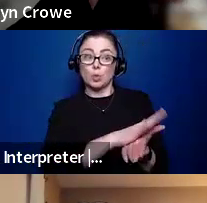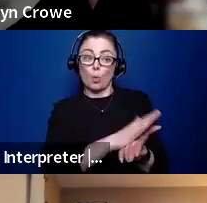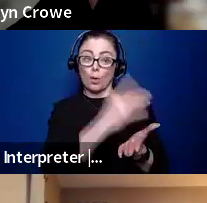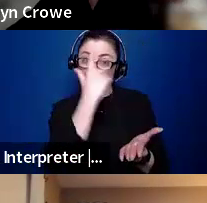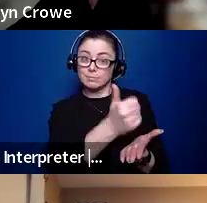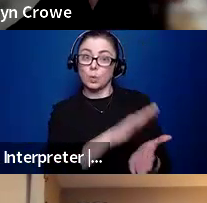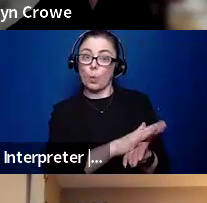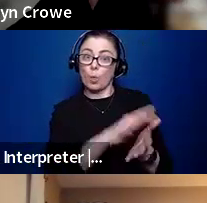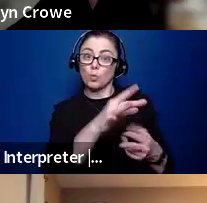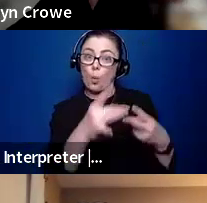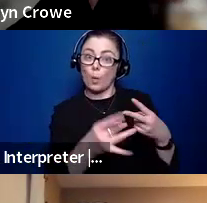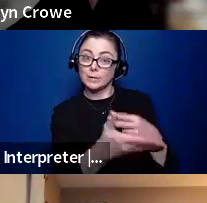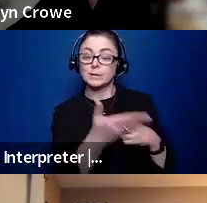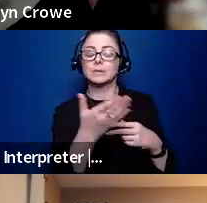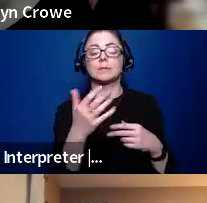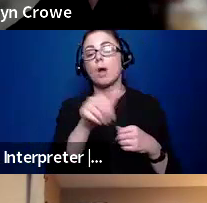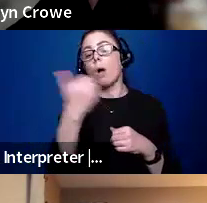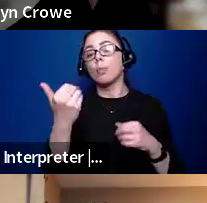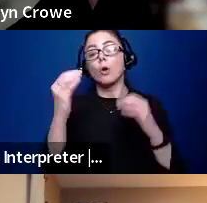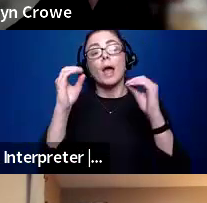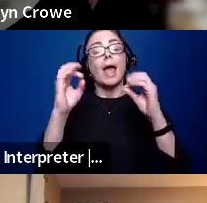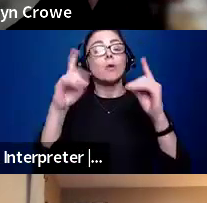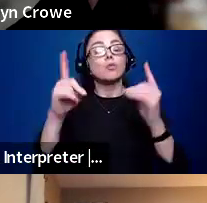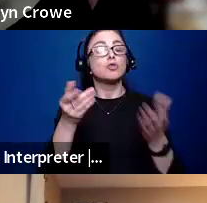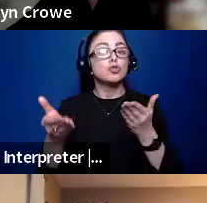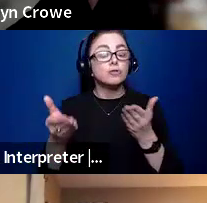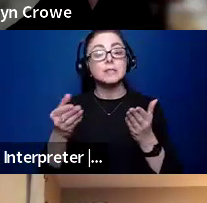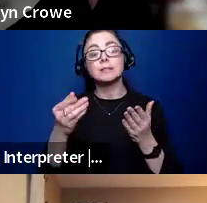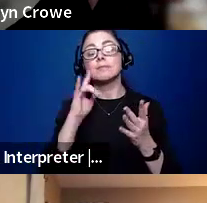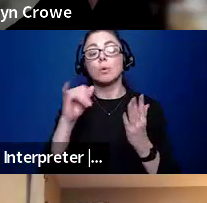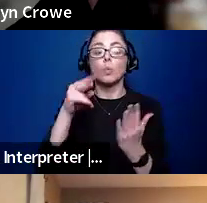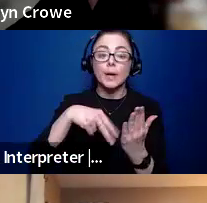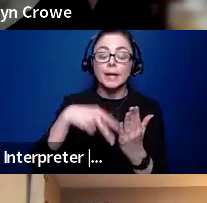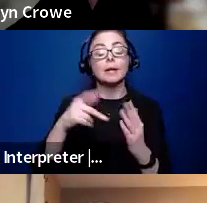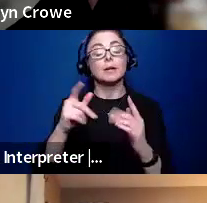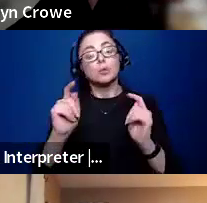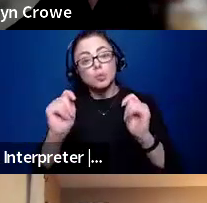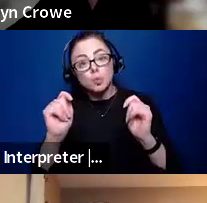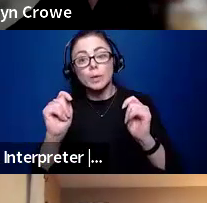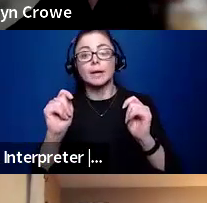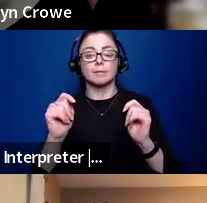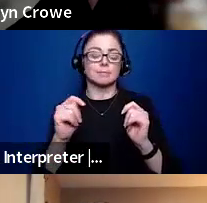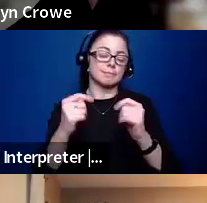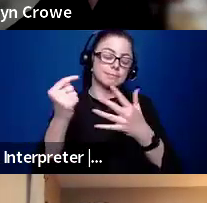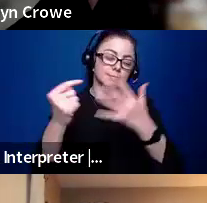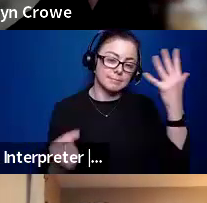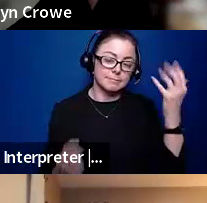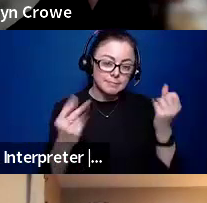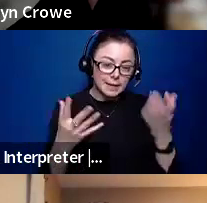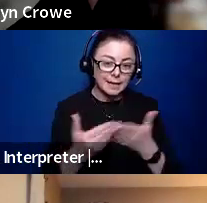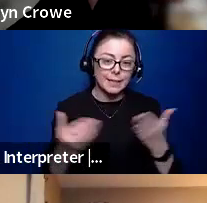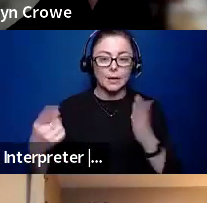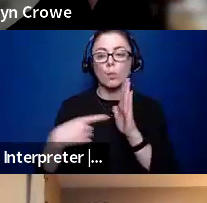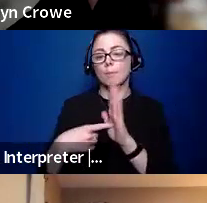is educational services, which is reading and tutoring and a whole group of things that Representative